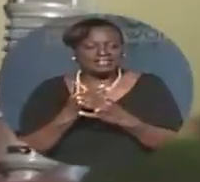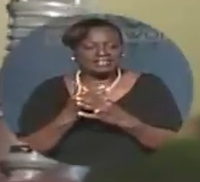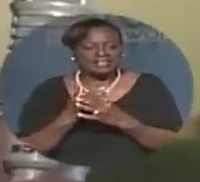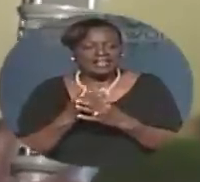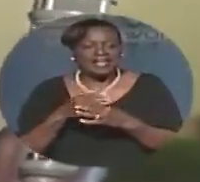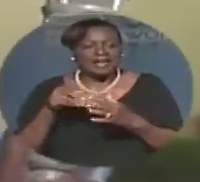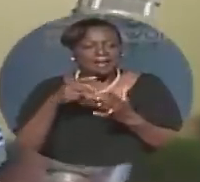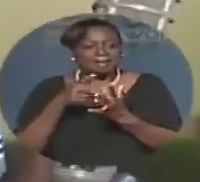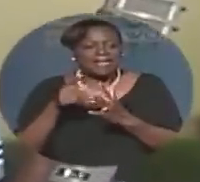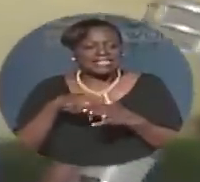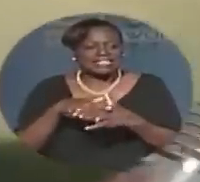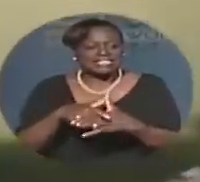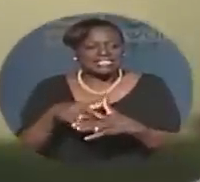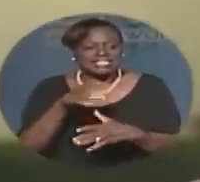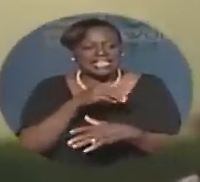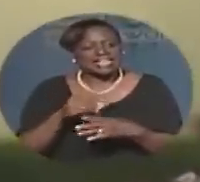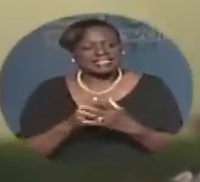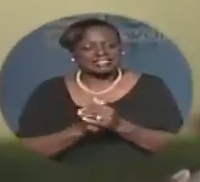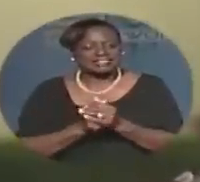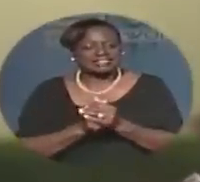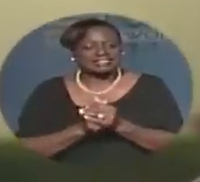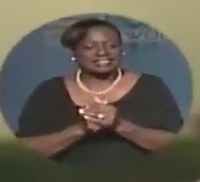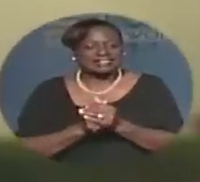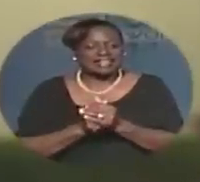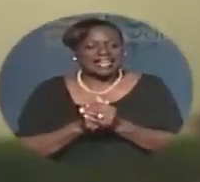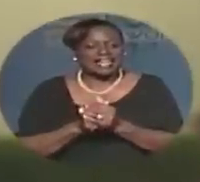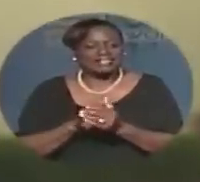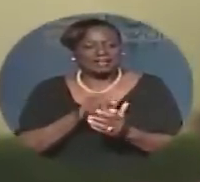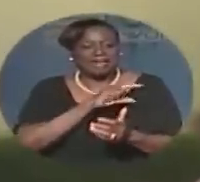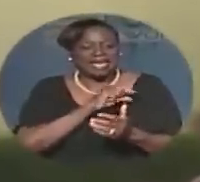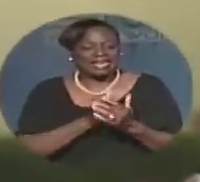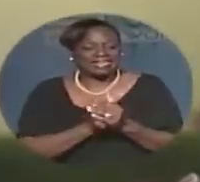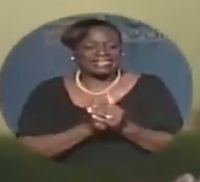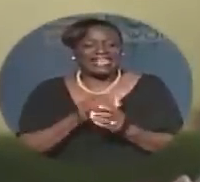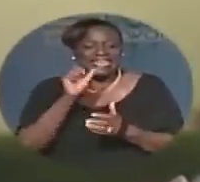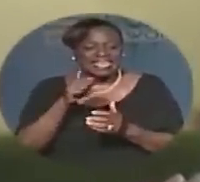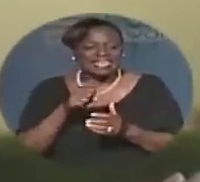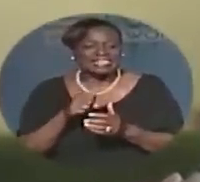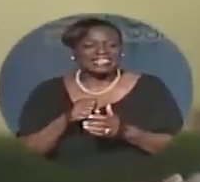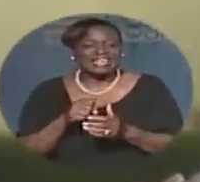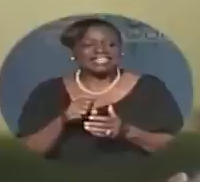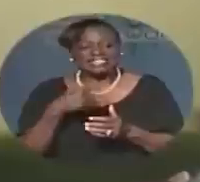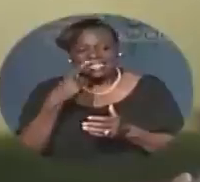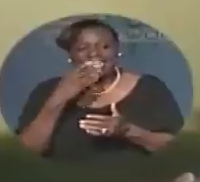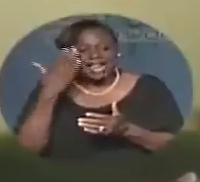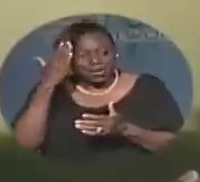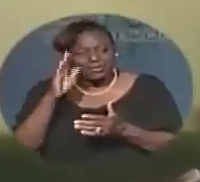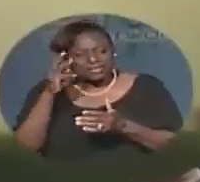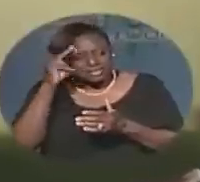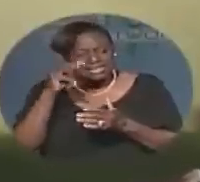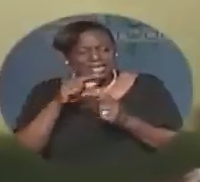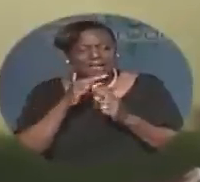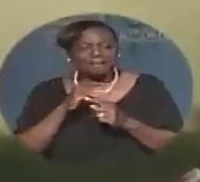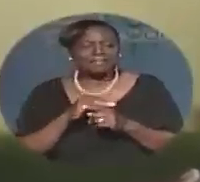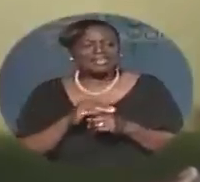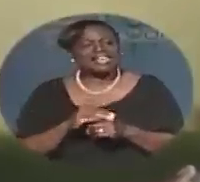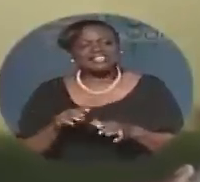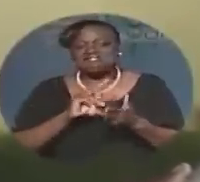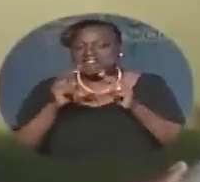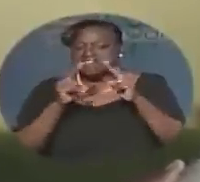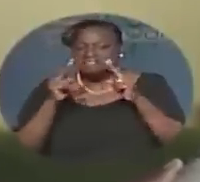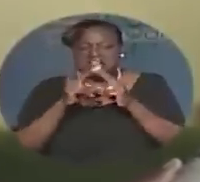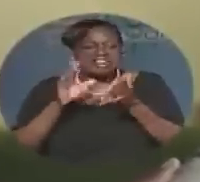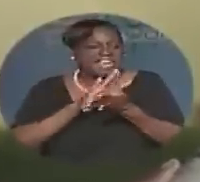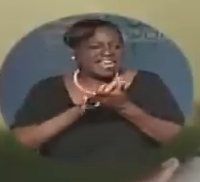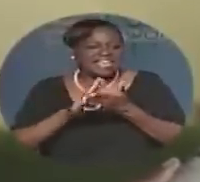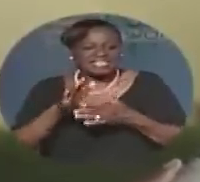opportunity just to say hello to the prince? Yeah, I did. He's very laid back and very nice guy, so not uptight at all, very relaxed. He